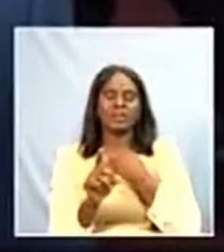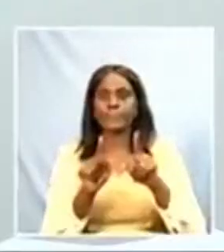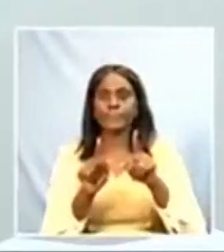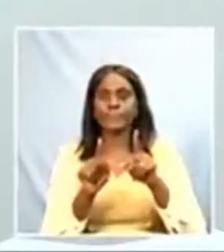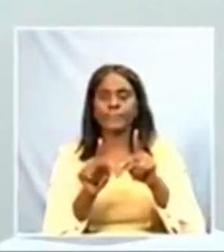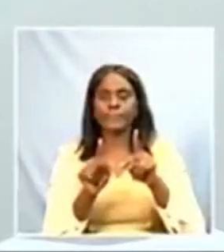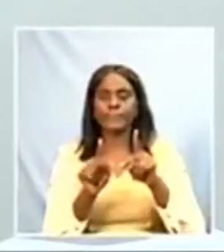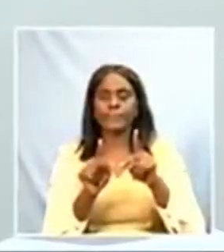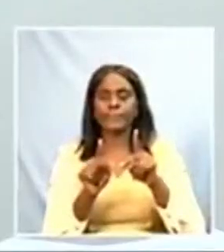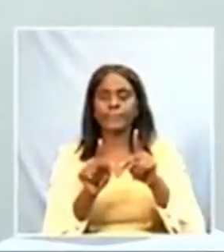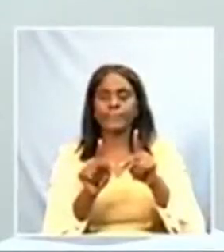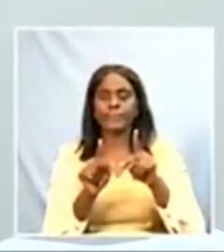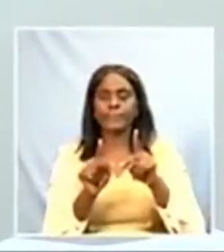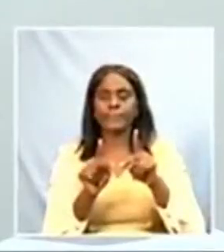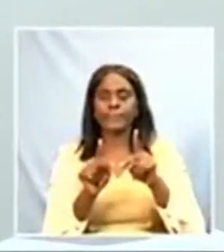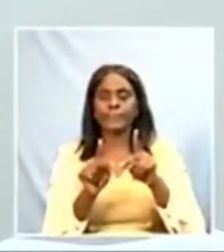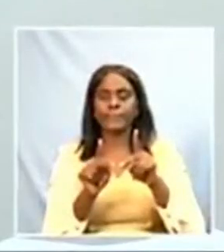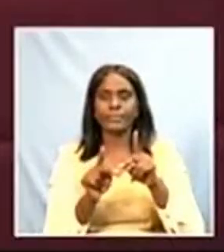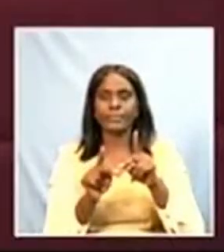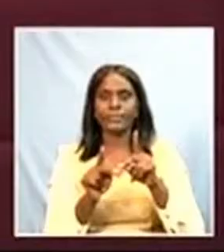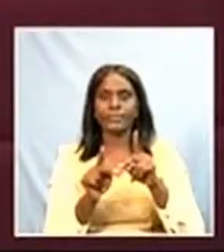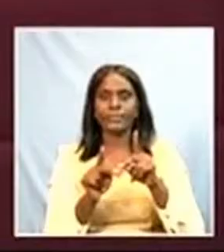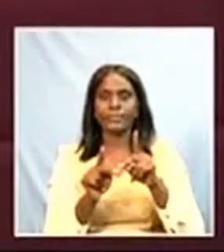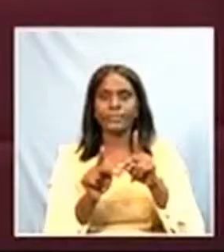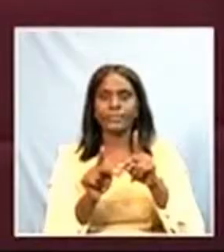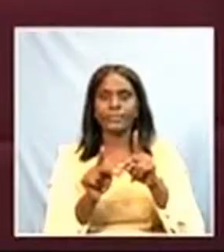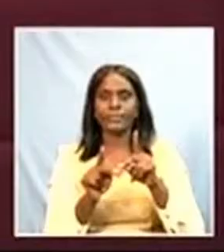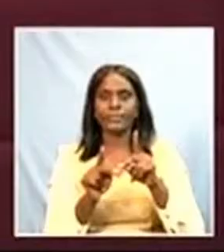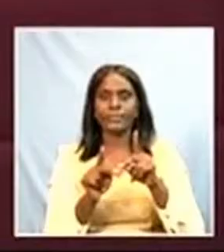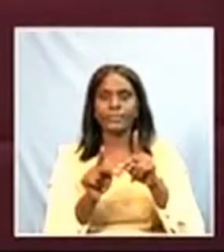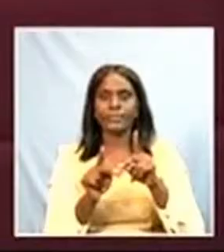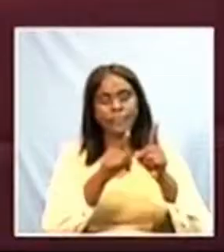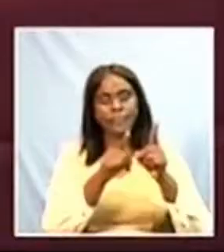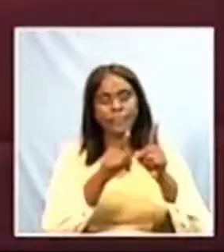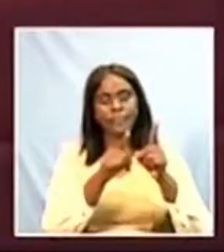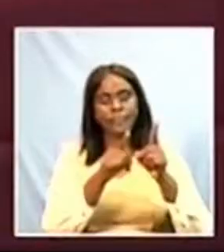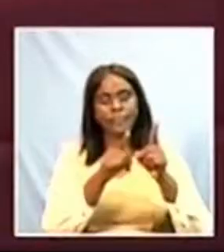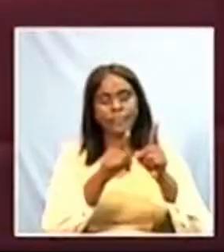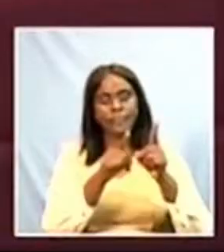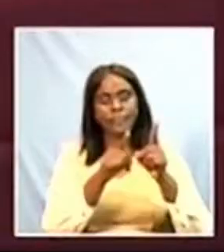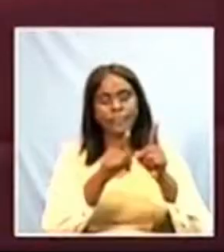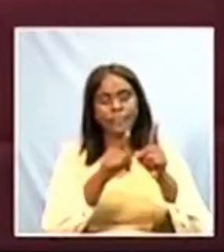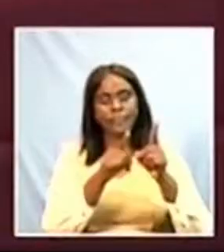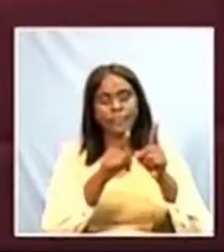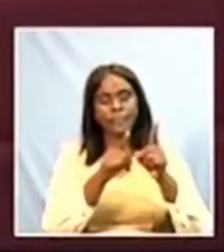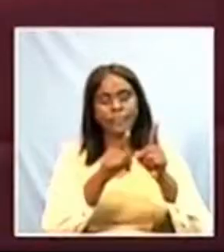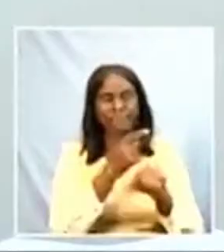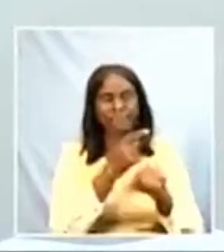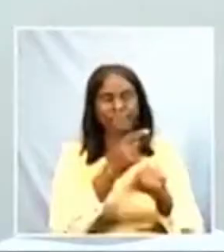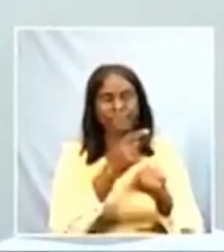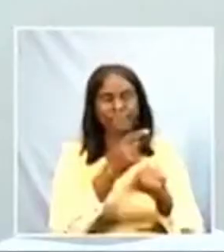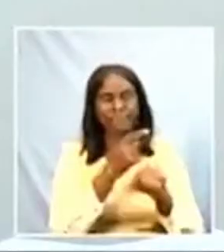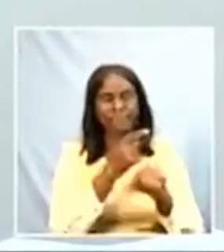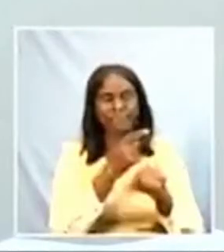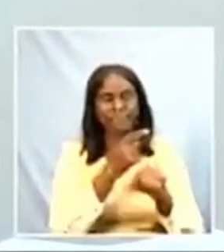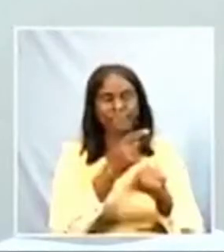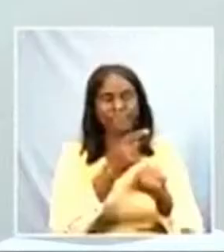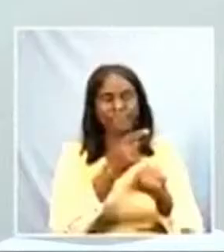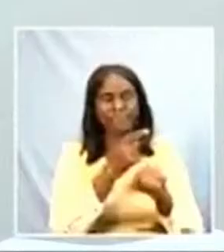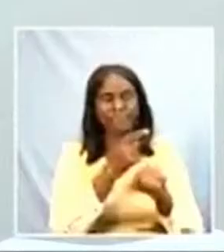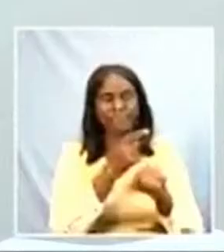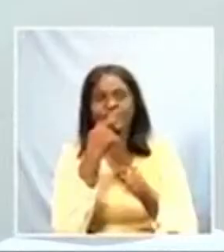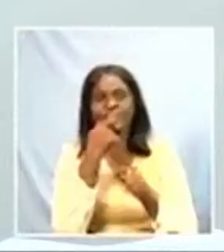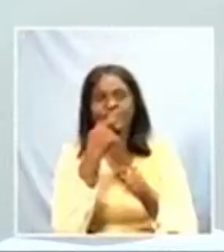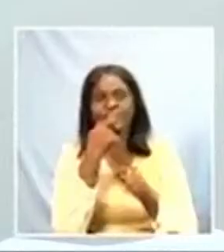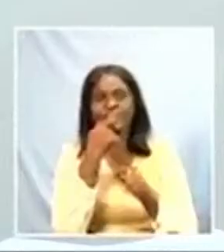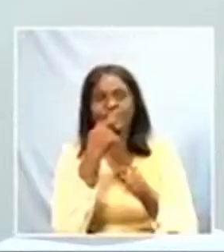will be in other jurisdictions. You go there, this system is solid. Anyone who is said to